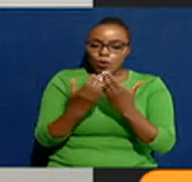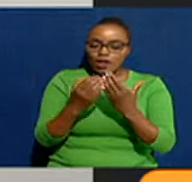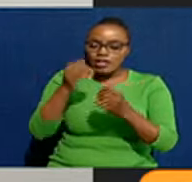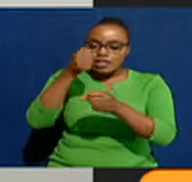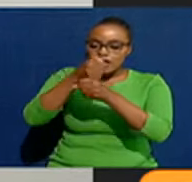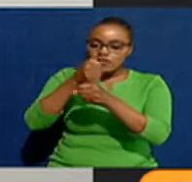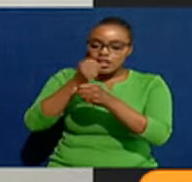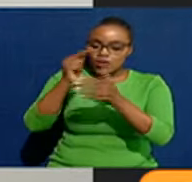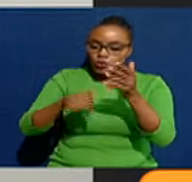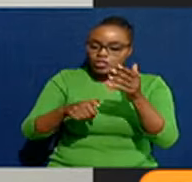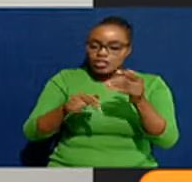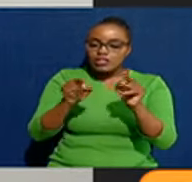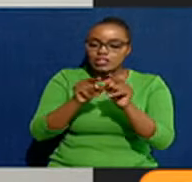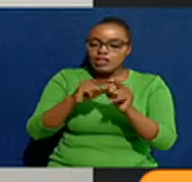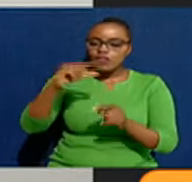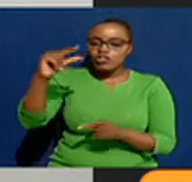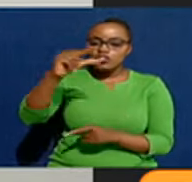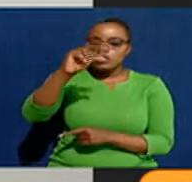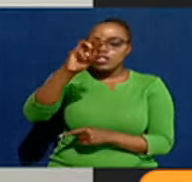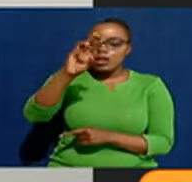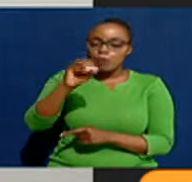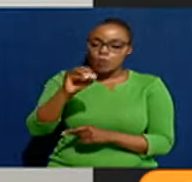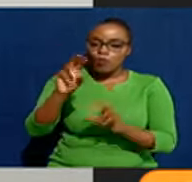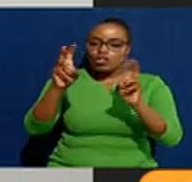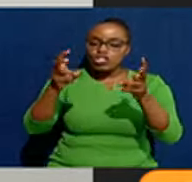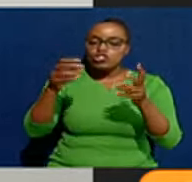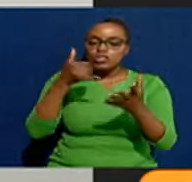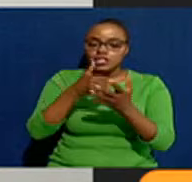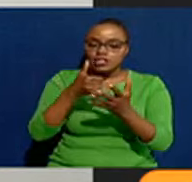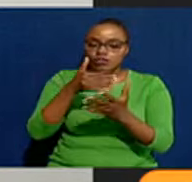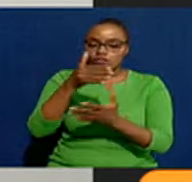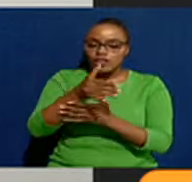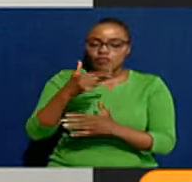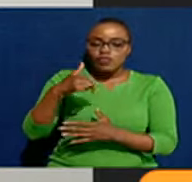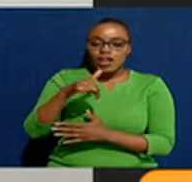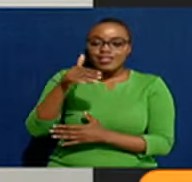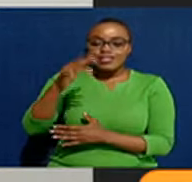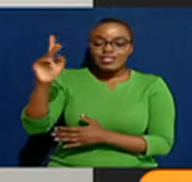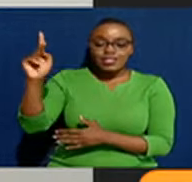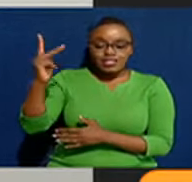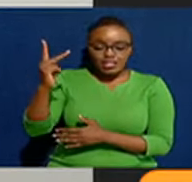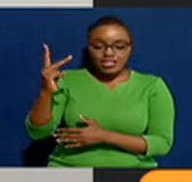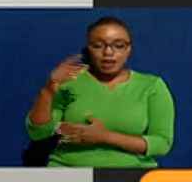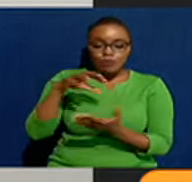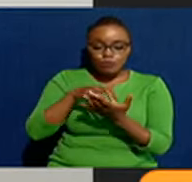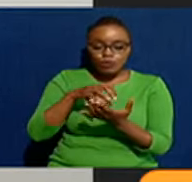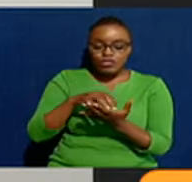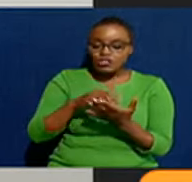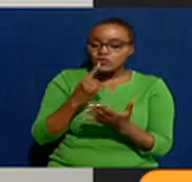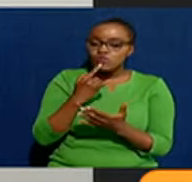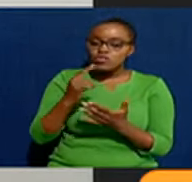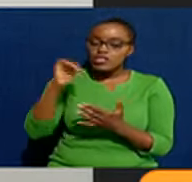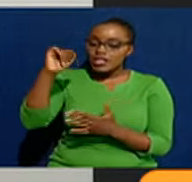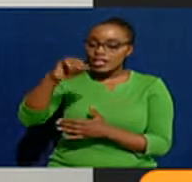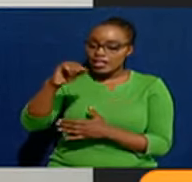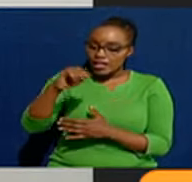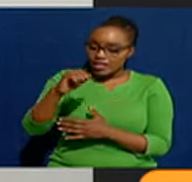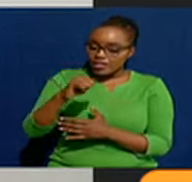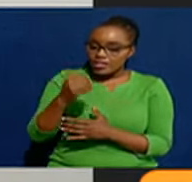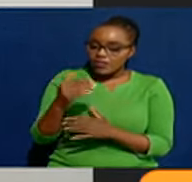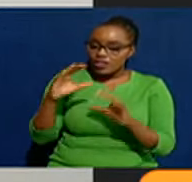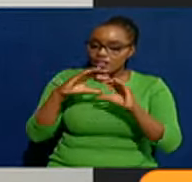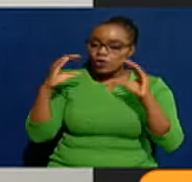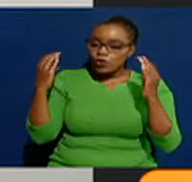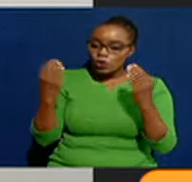done as far as GMOs are concerned. Are we in Kenya in a position to say, yes,